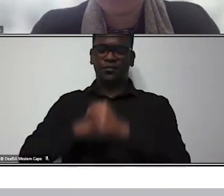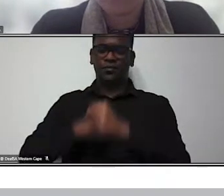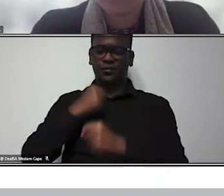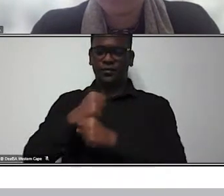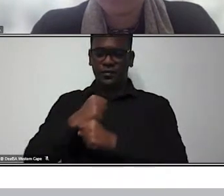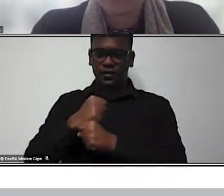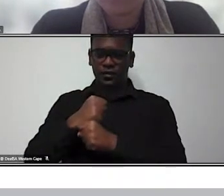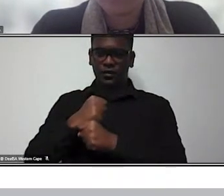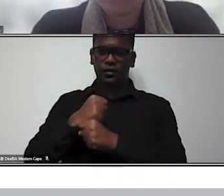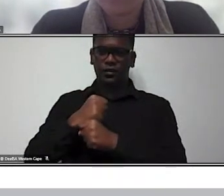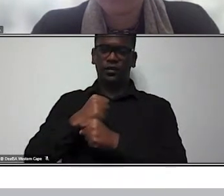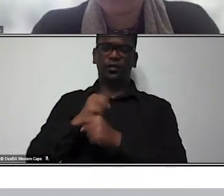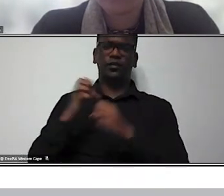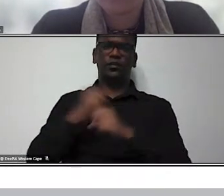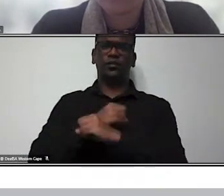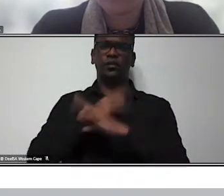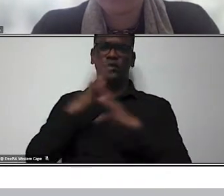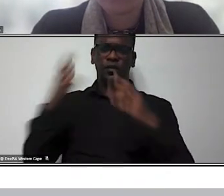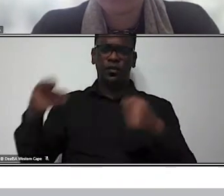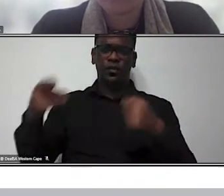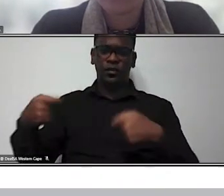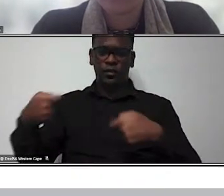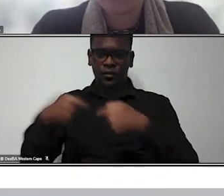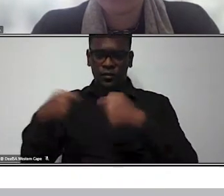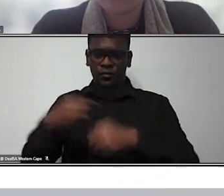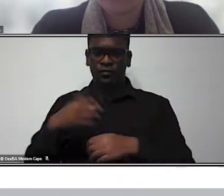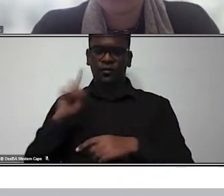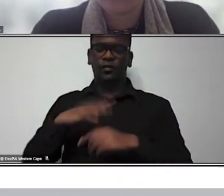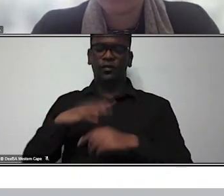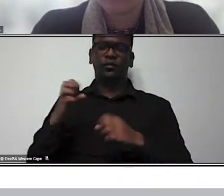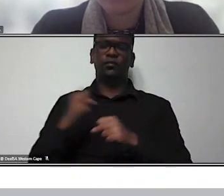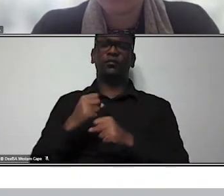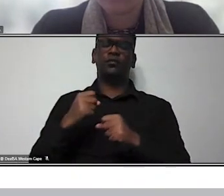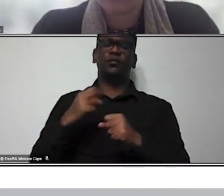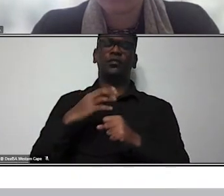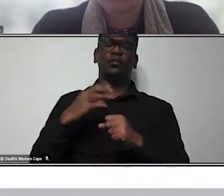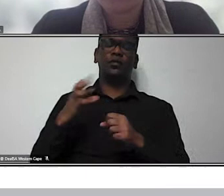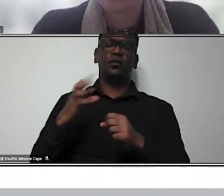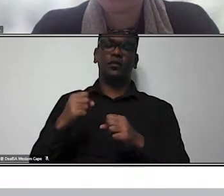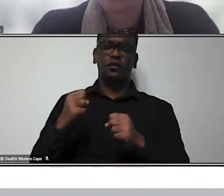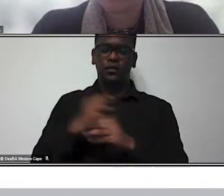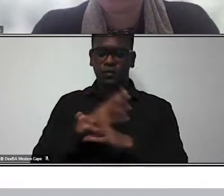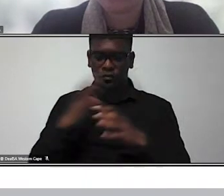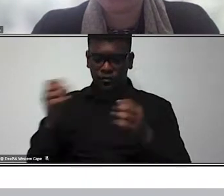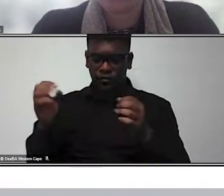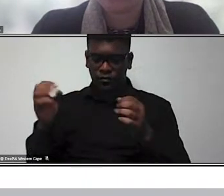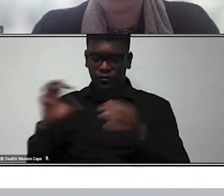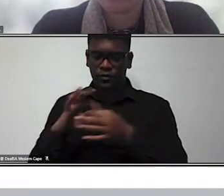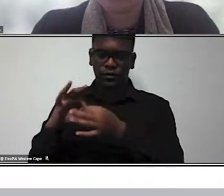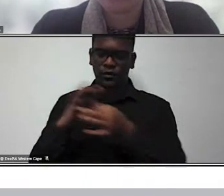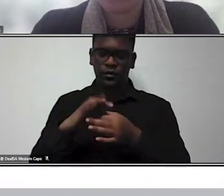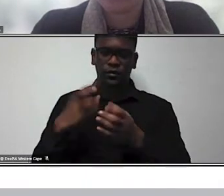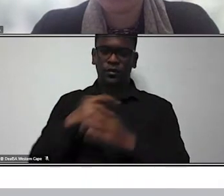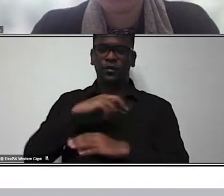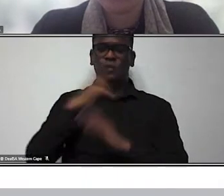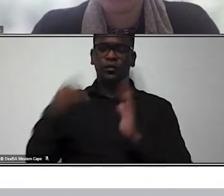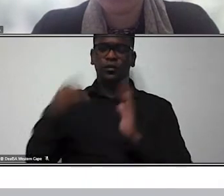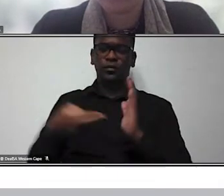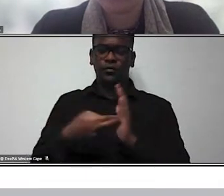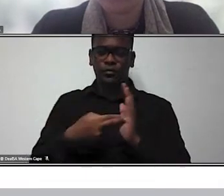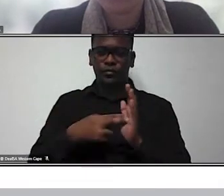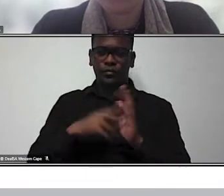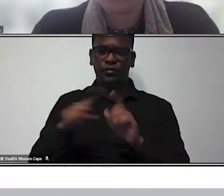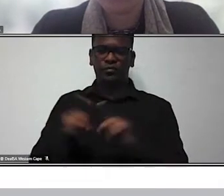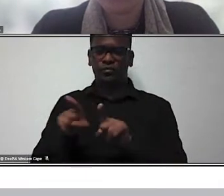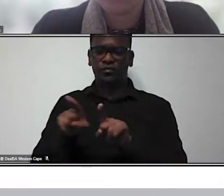to establish those relationships with your role players, such as your importers,